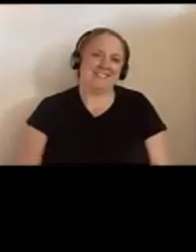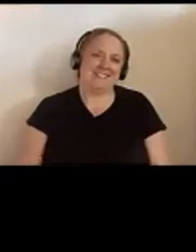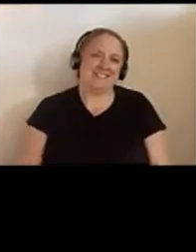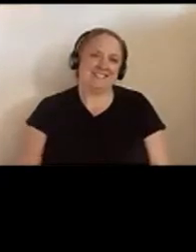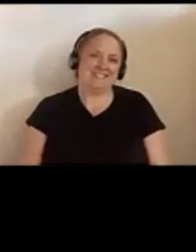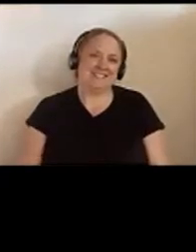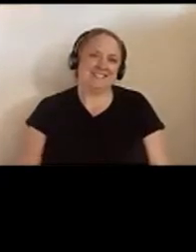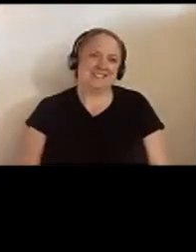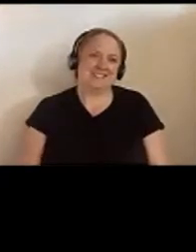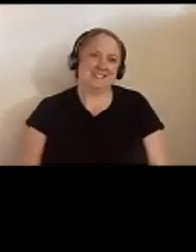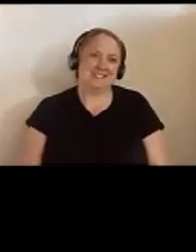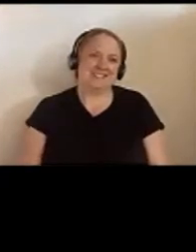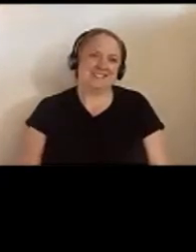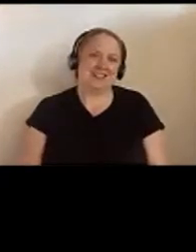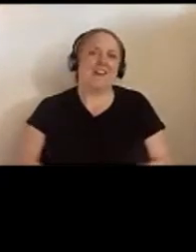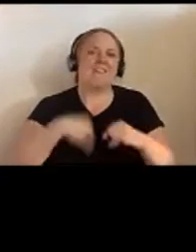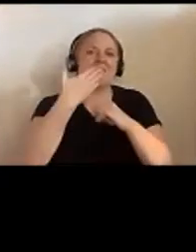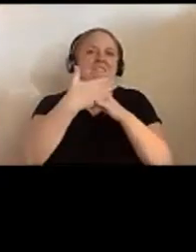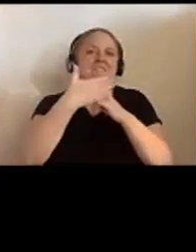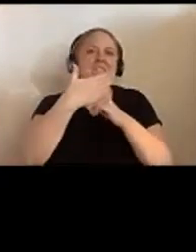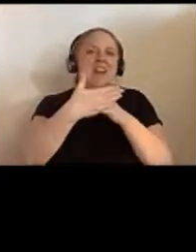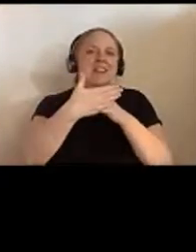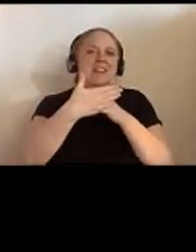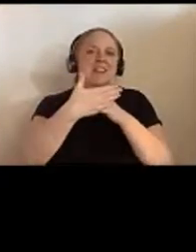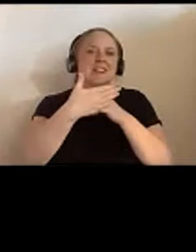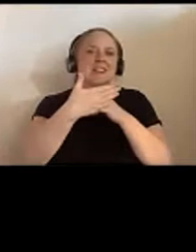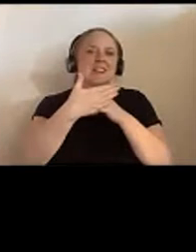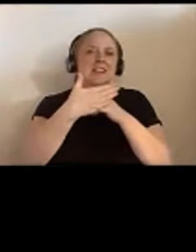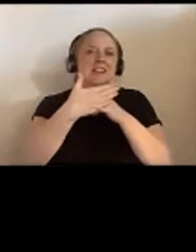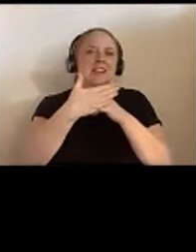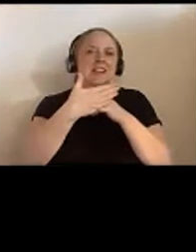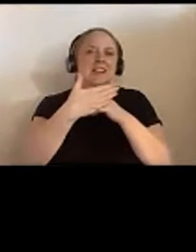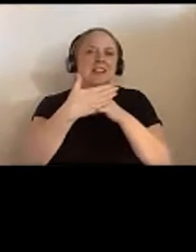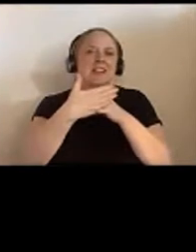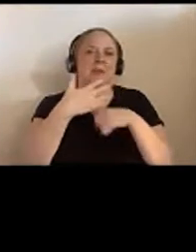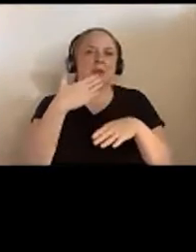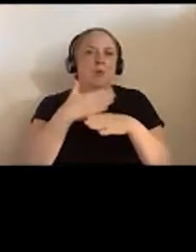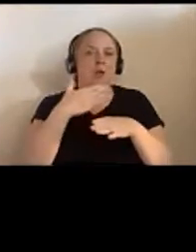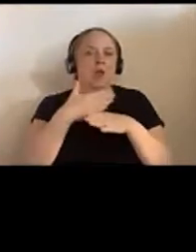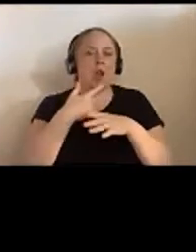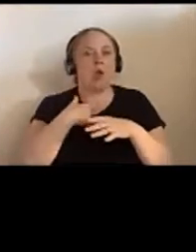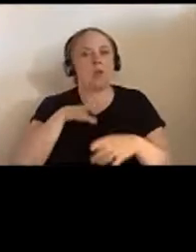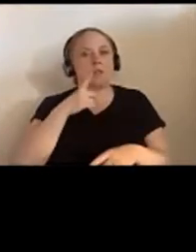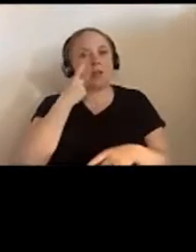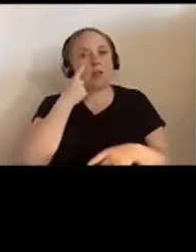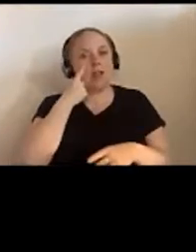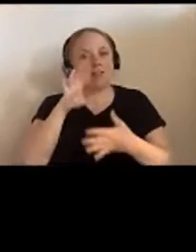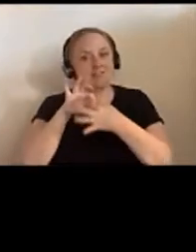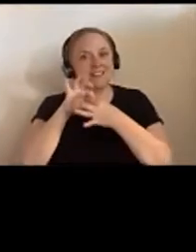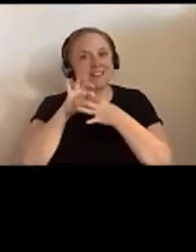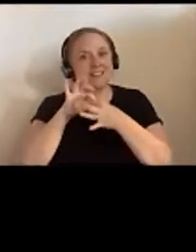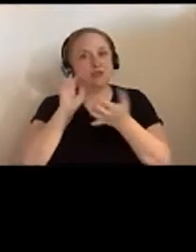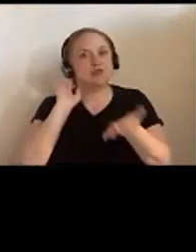The final body of work that I wanted to look at with relation to